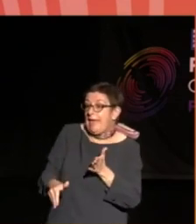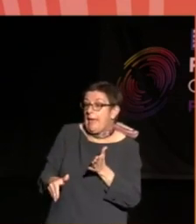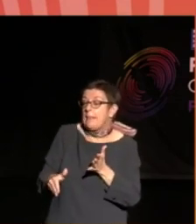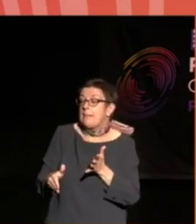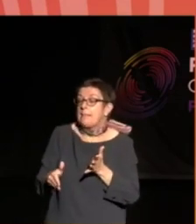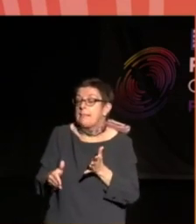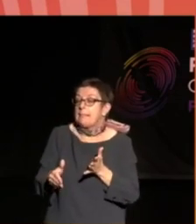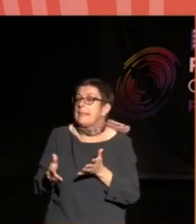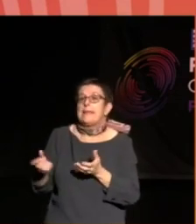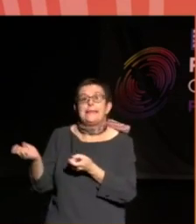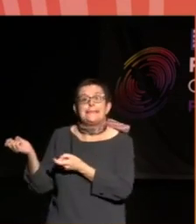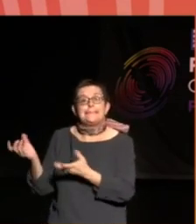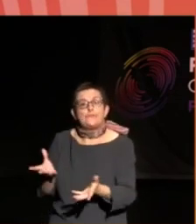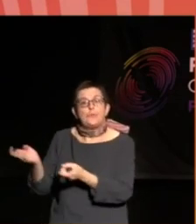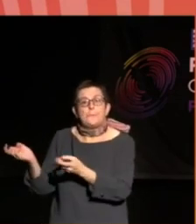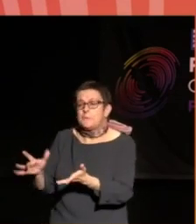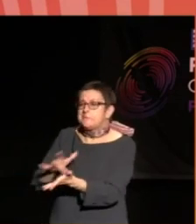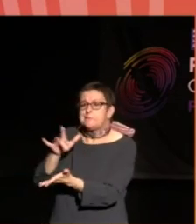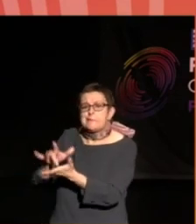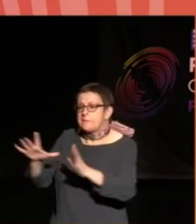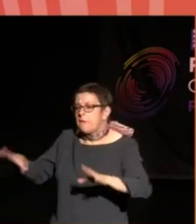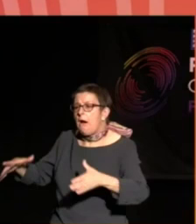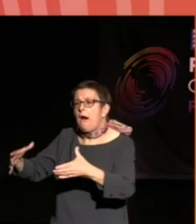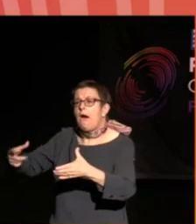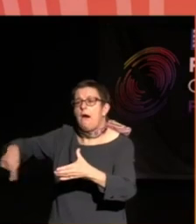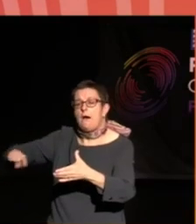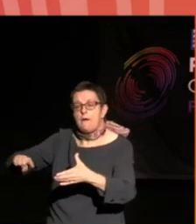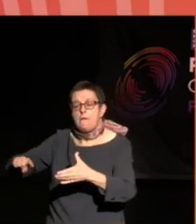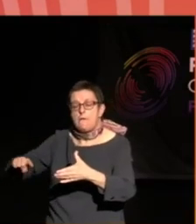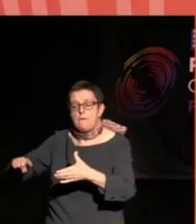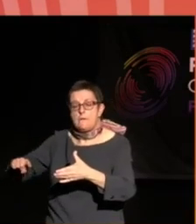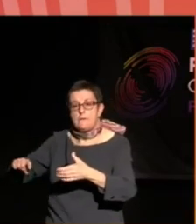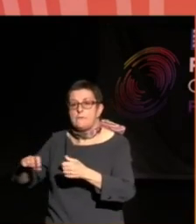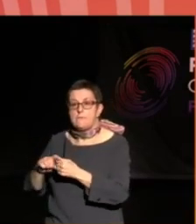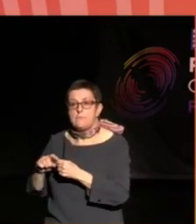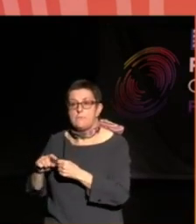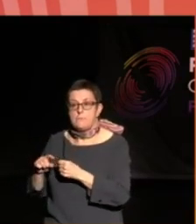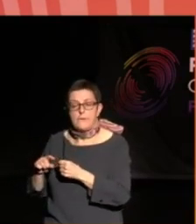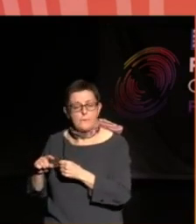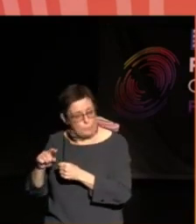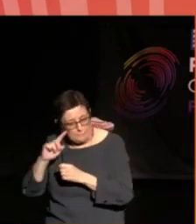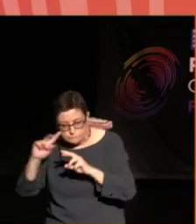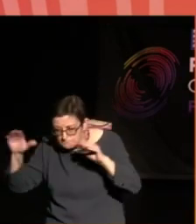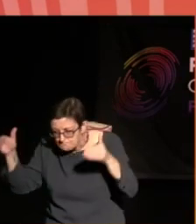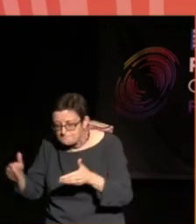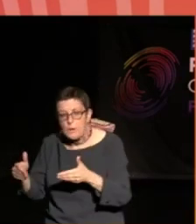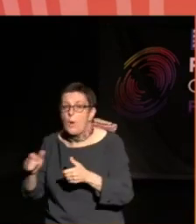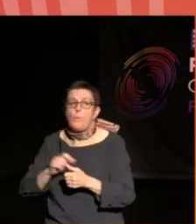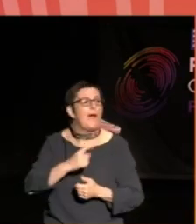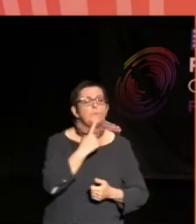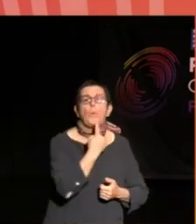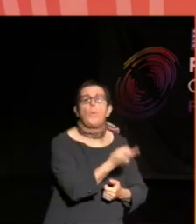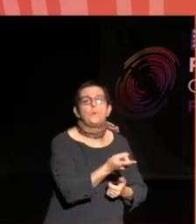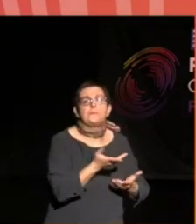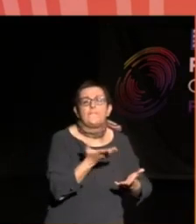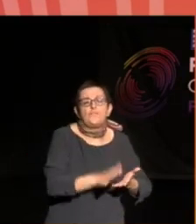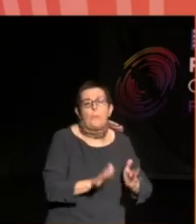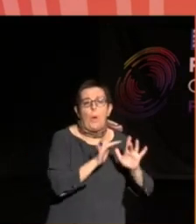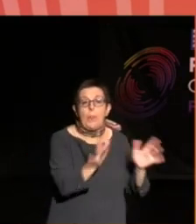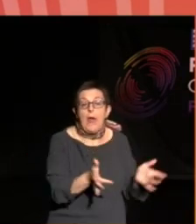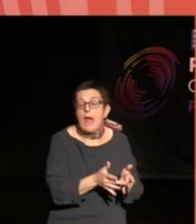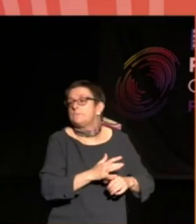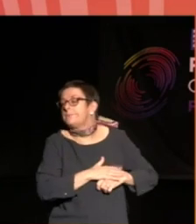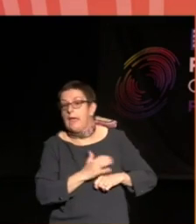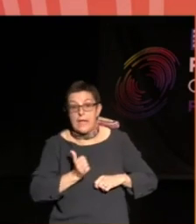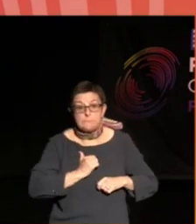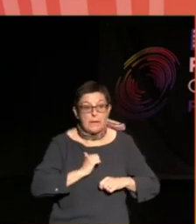wholesale distribution centres. And that second part is because when we order something online, we expect